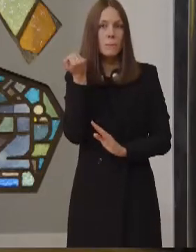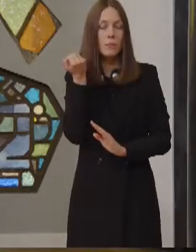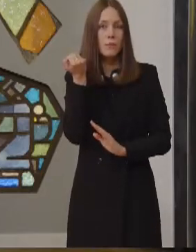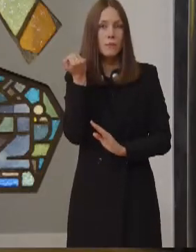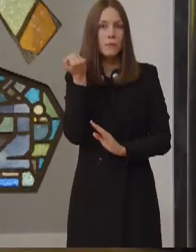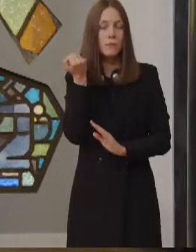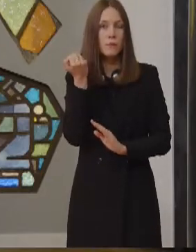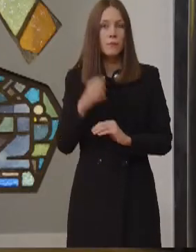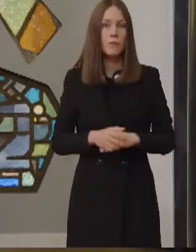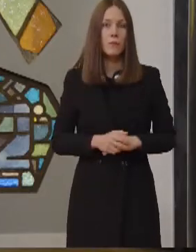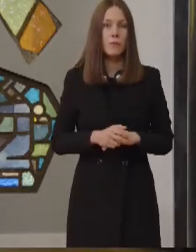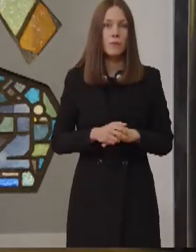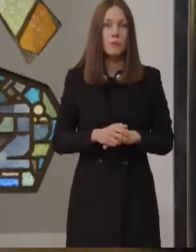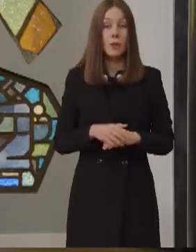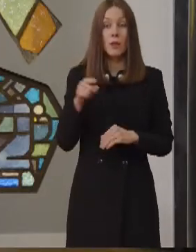When we talk